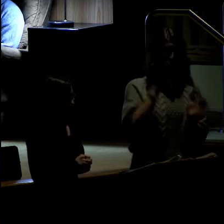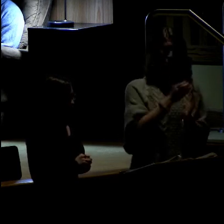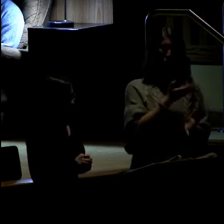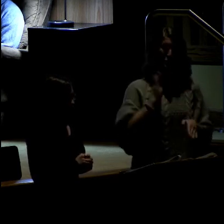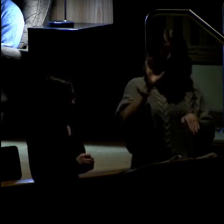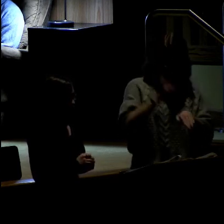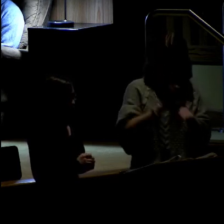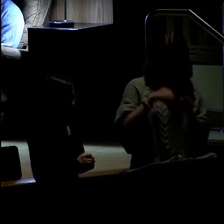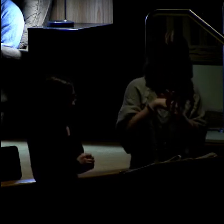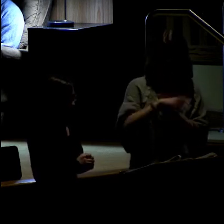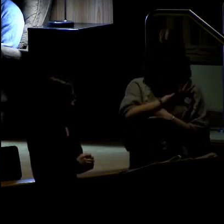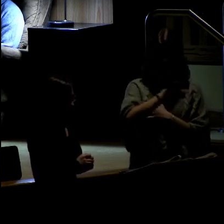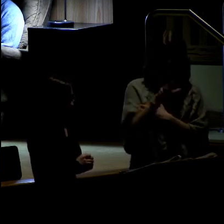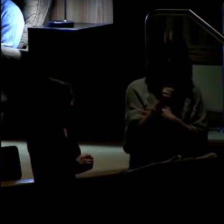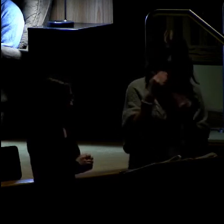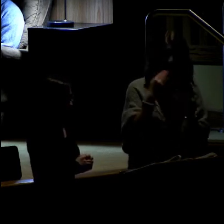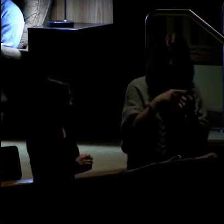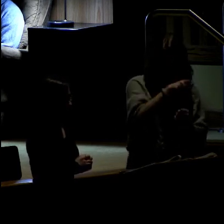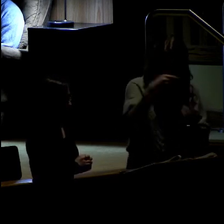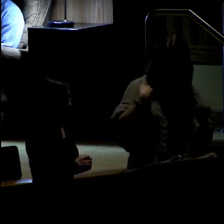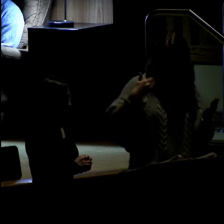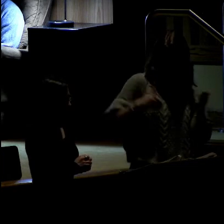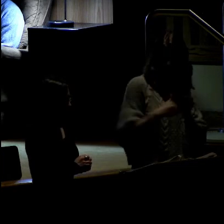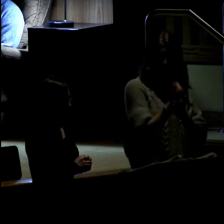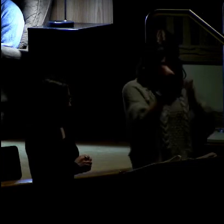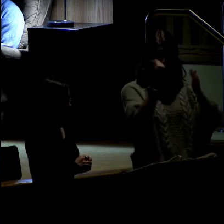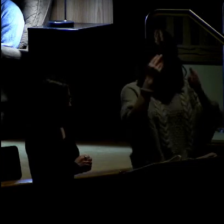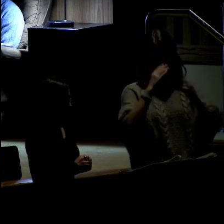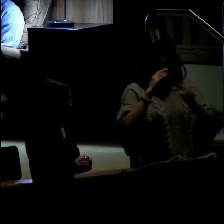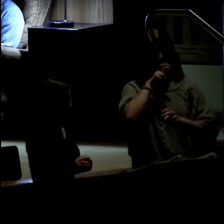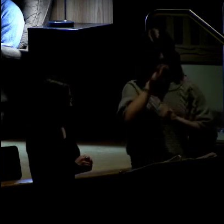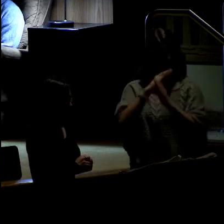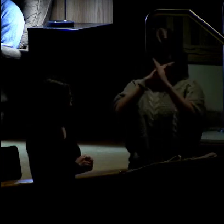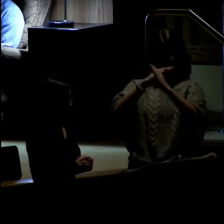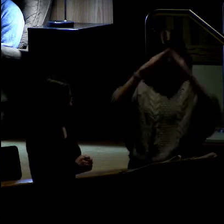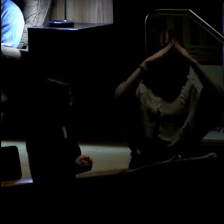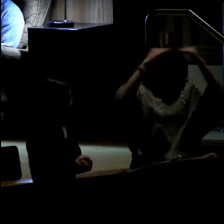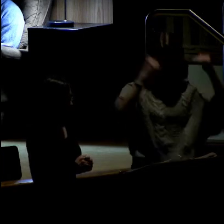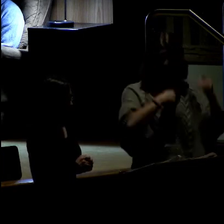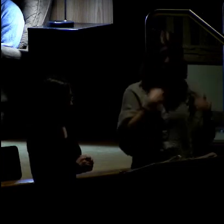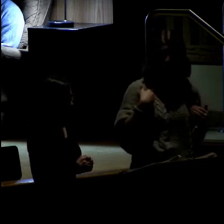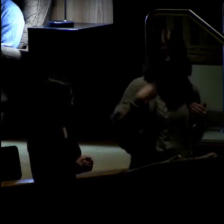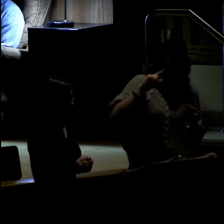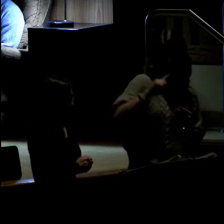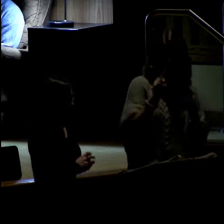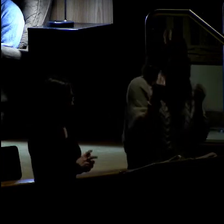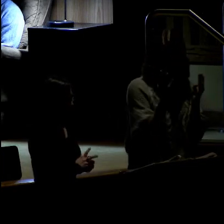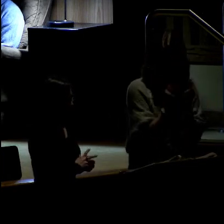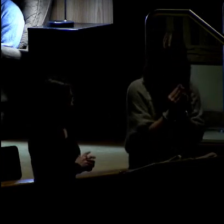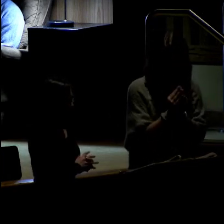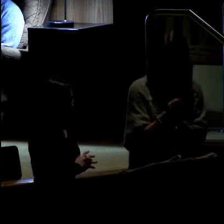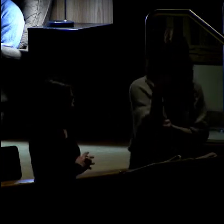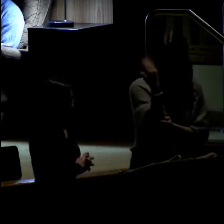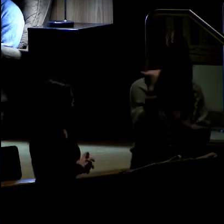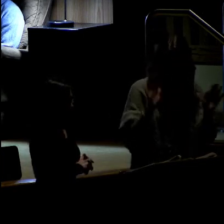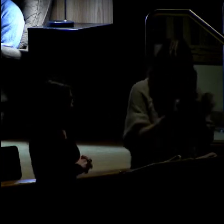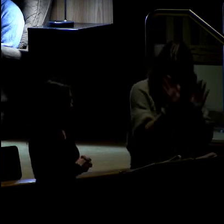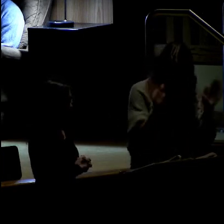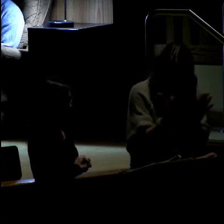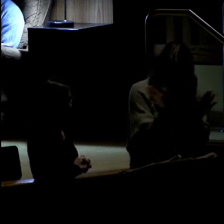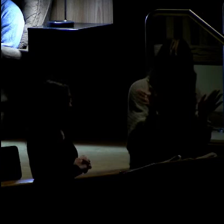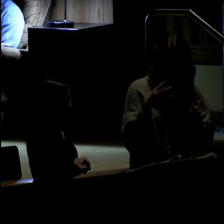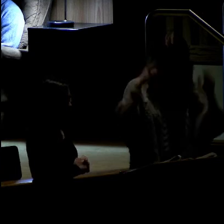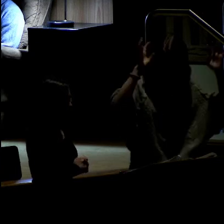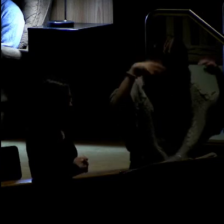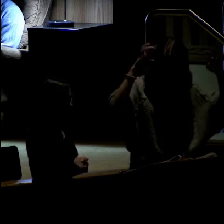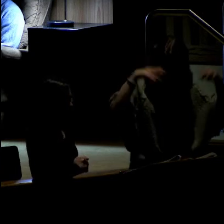in Koje. Thanks to you, we now have a brand new snake-proof metal roof. We had our first service in our new building last Sunday. Even though it was